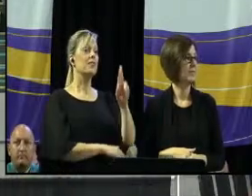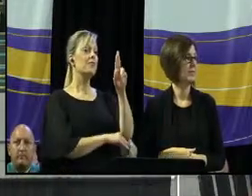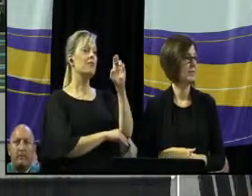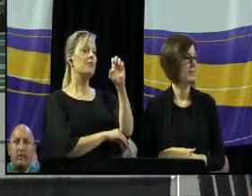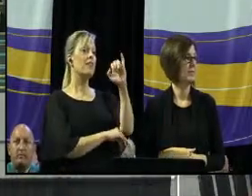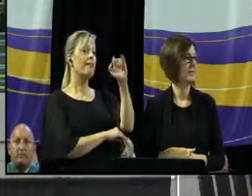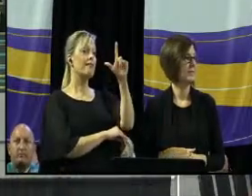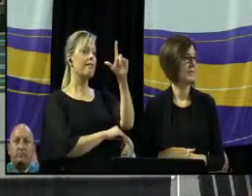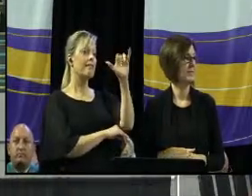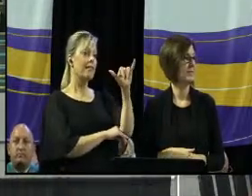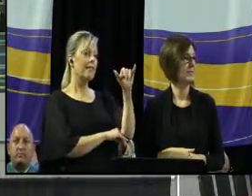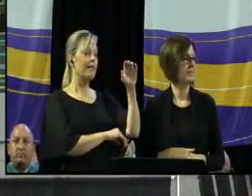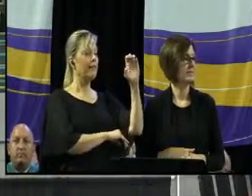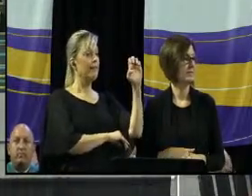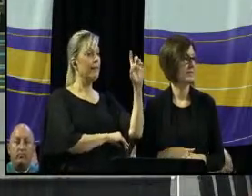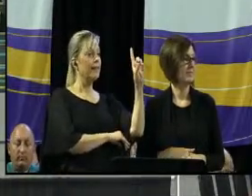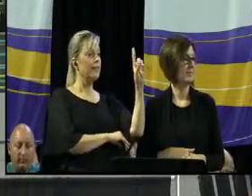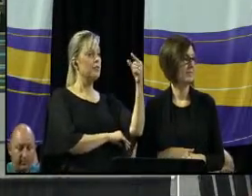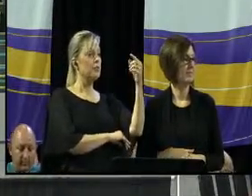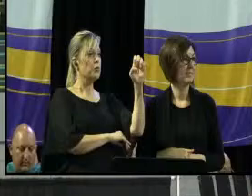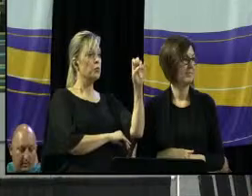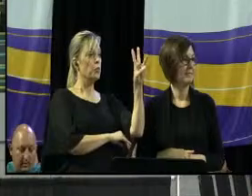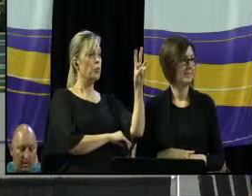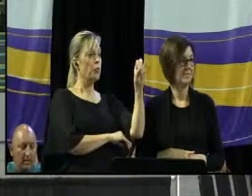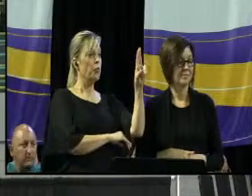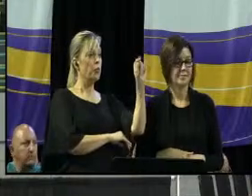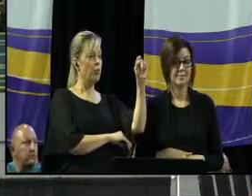Riley Foster Edgeworth.